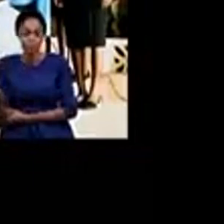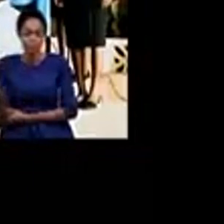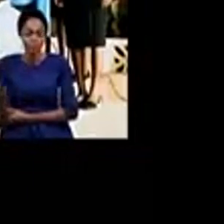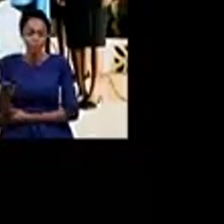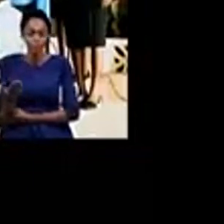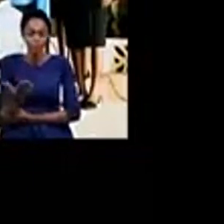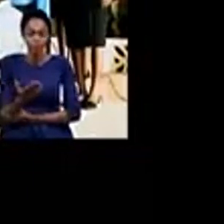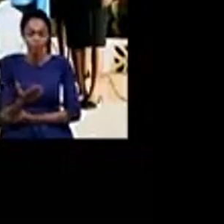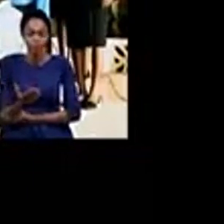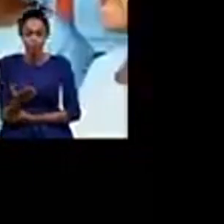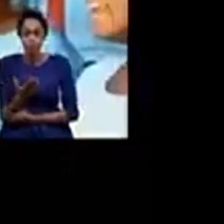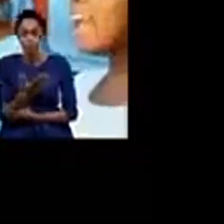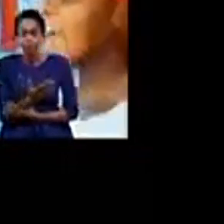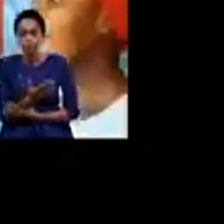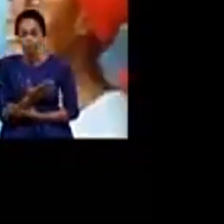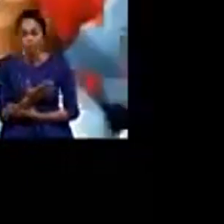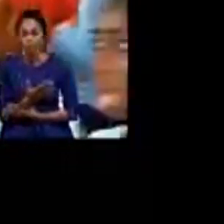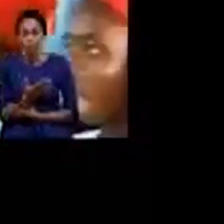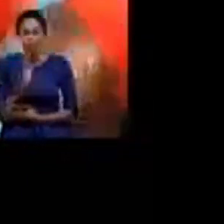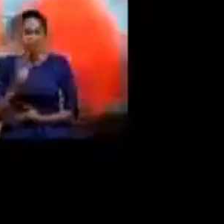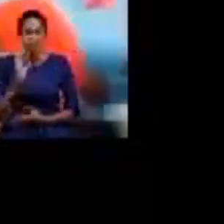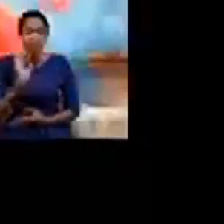hand, thy